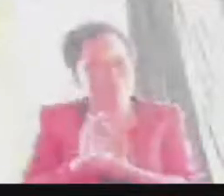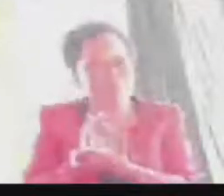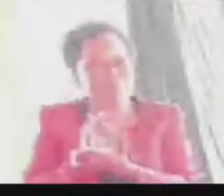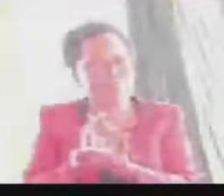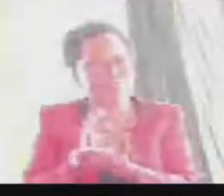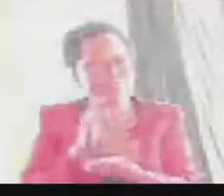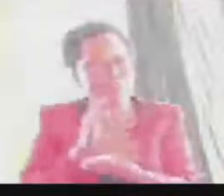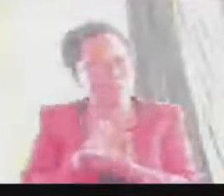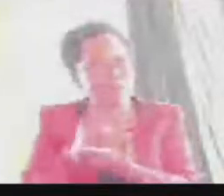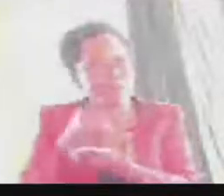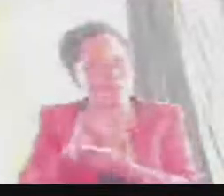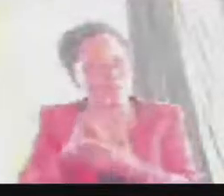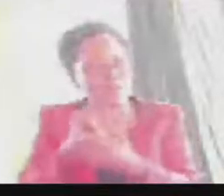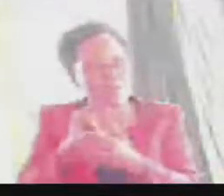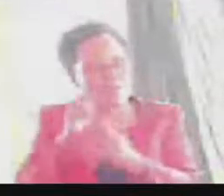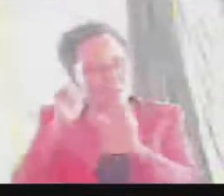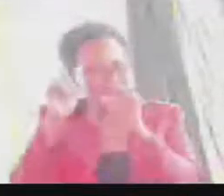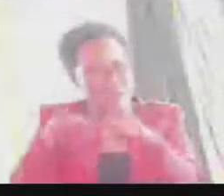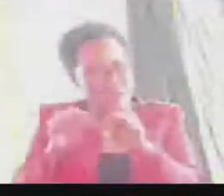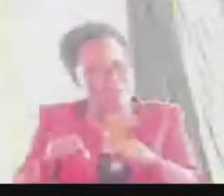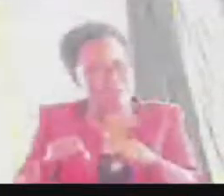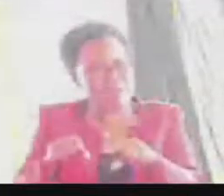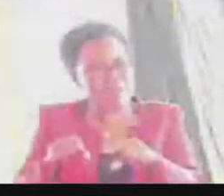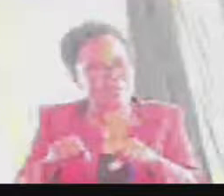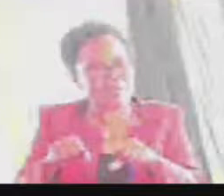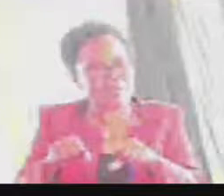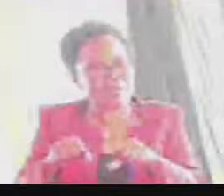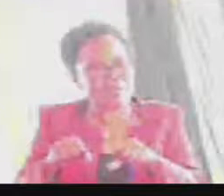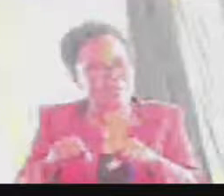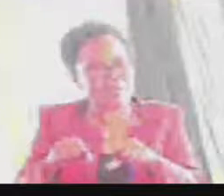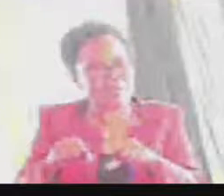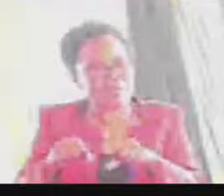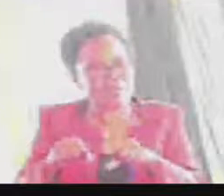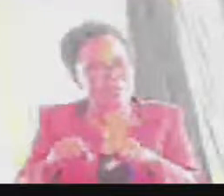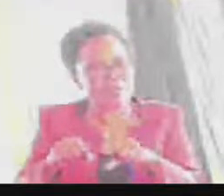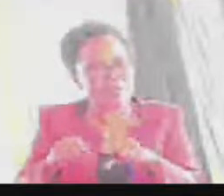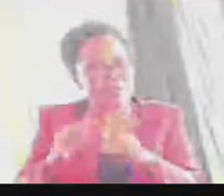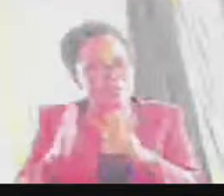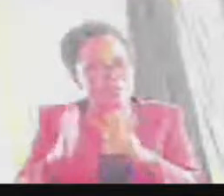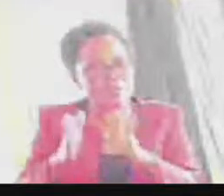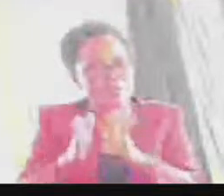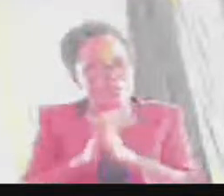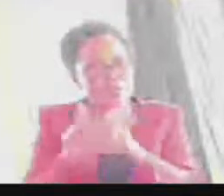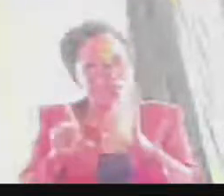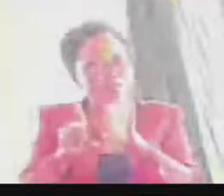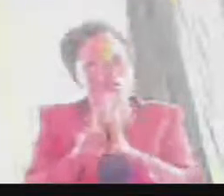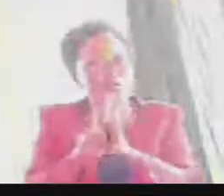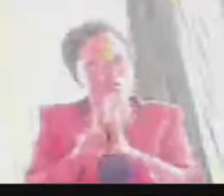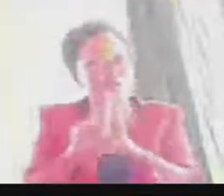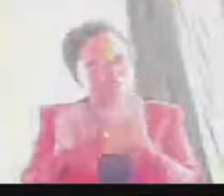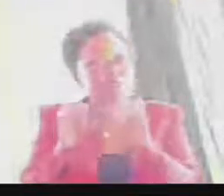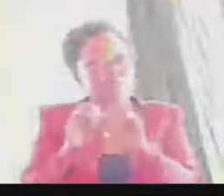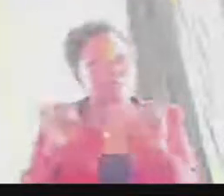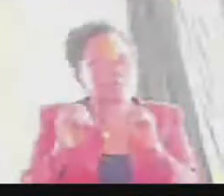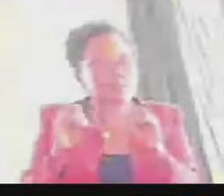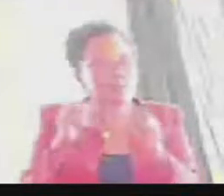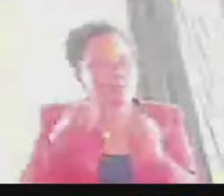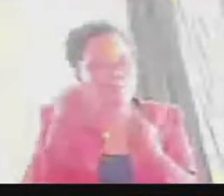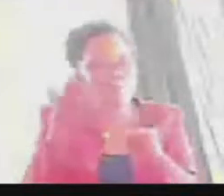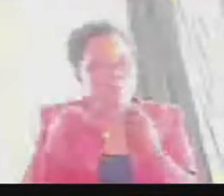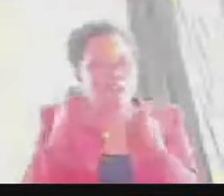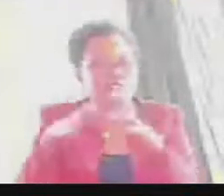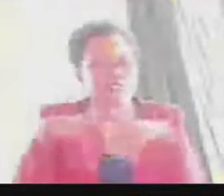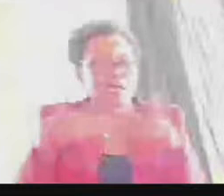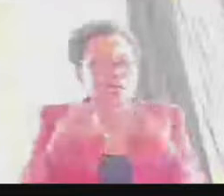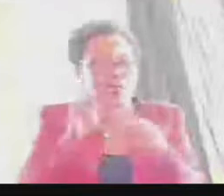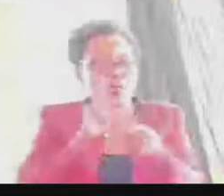not agree with the strict legal provisions of the law? How do you balance that out as you are applying the